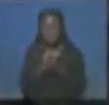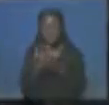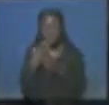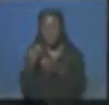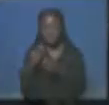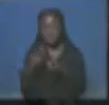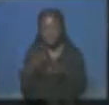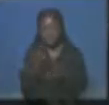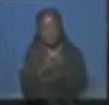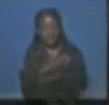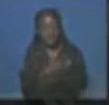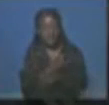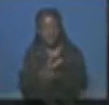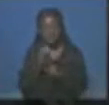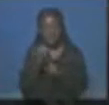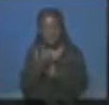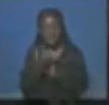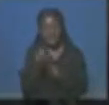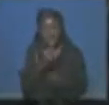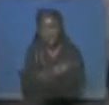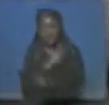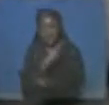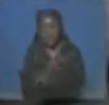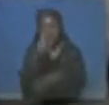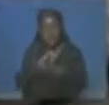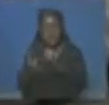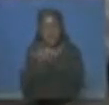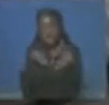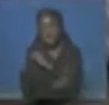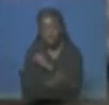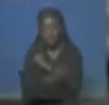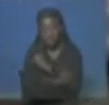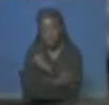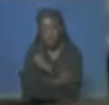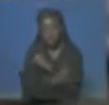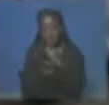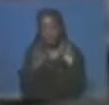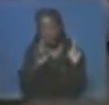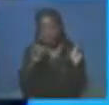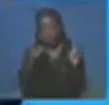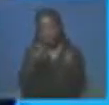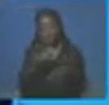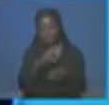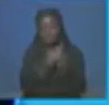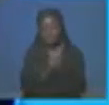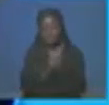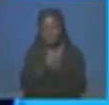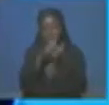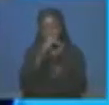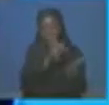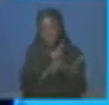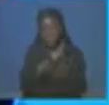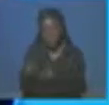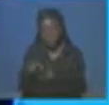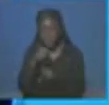to enhance climate resilience in the country. The acronym P2RCT stands for